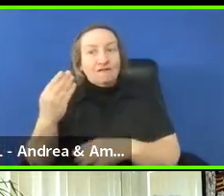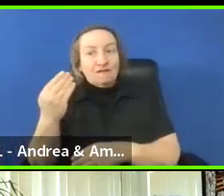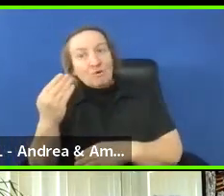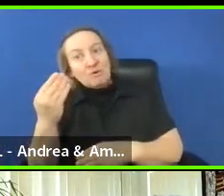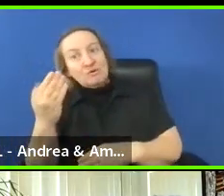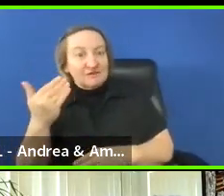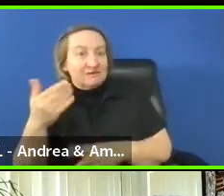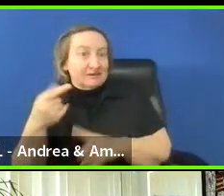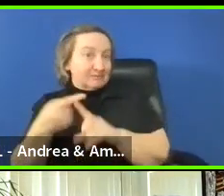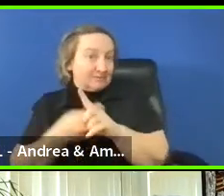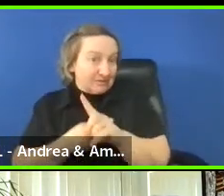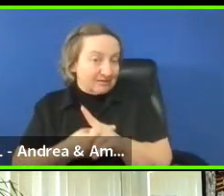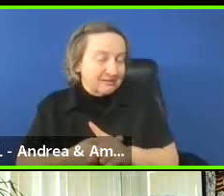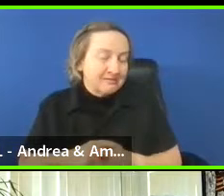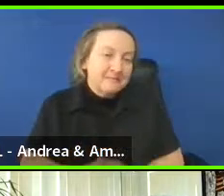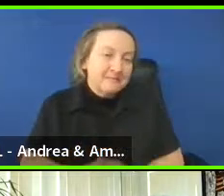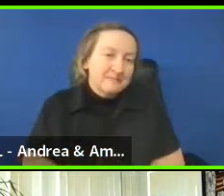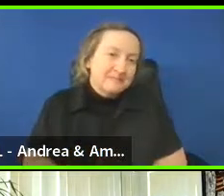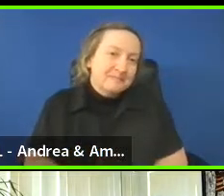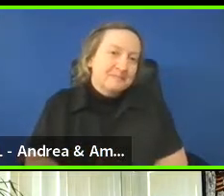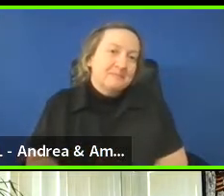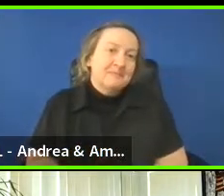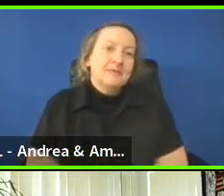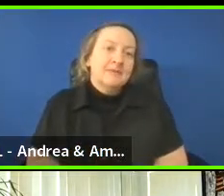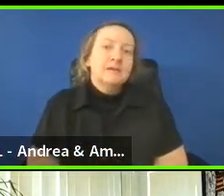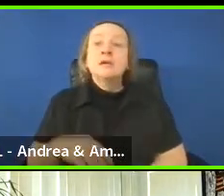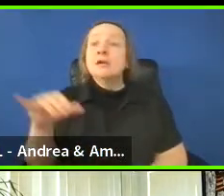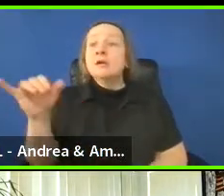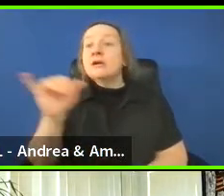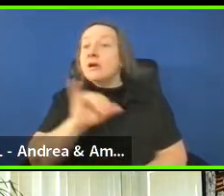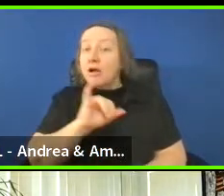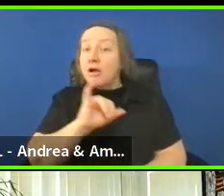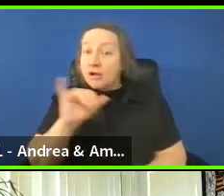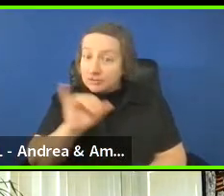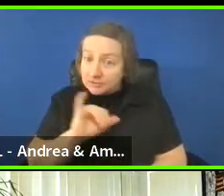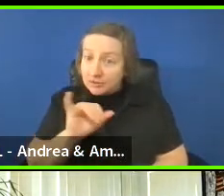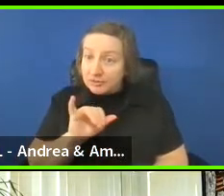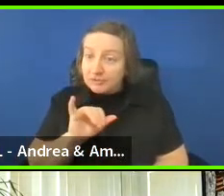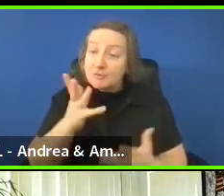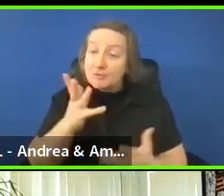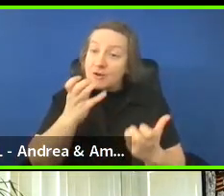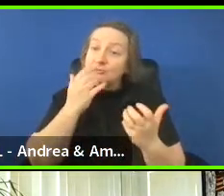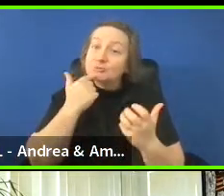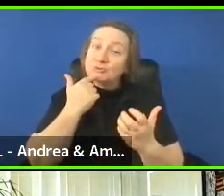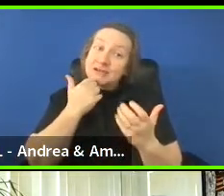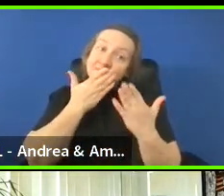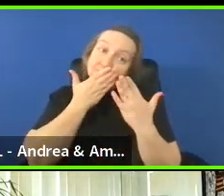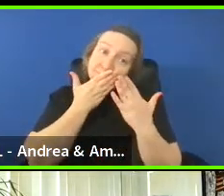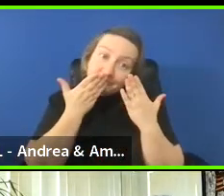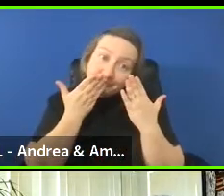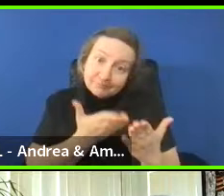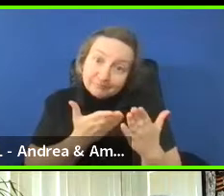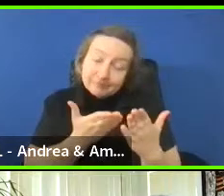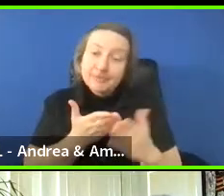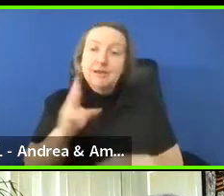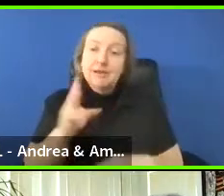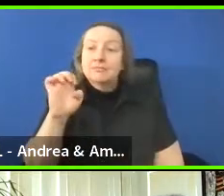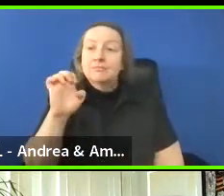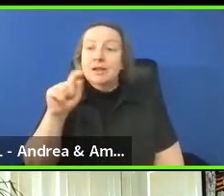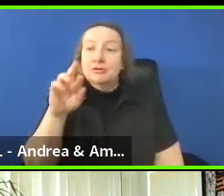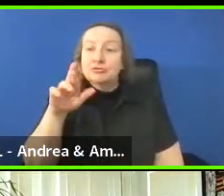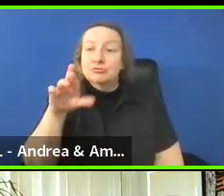15 months. So I'd also like to thank the Metro